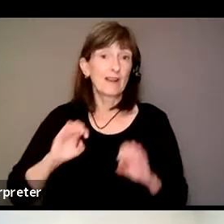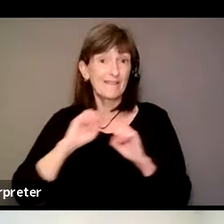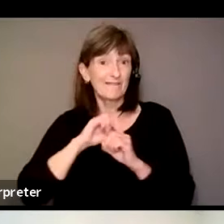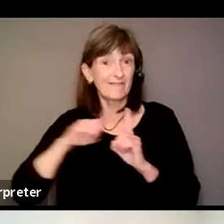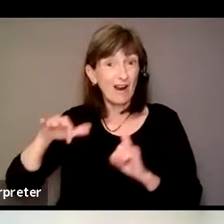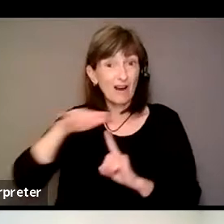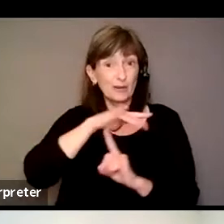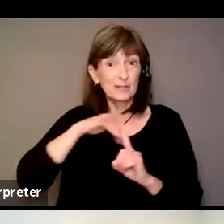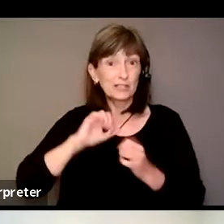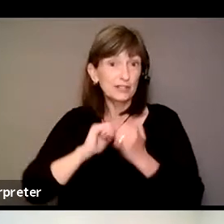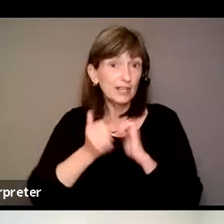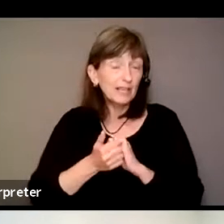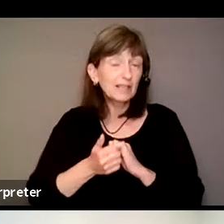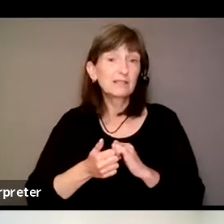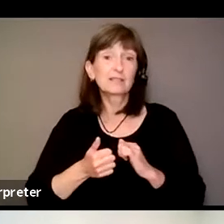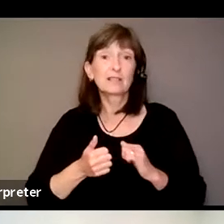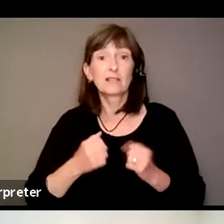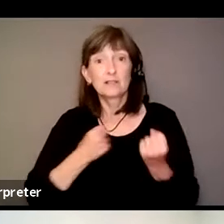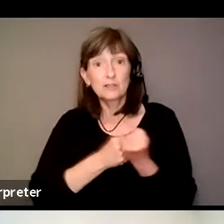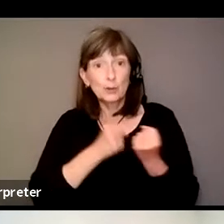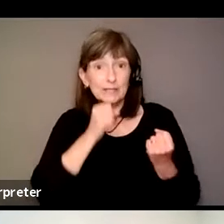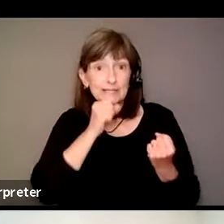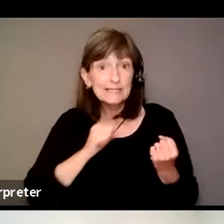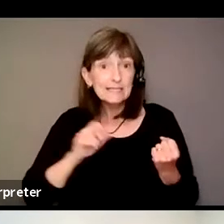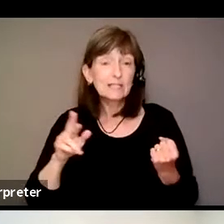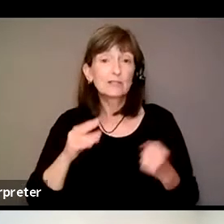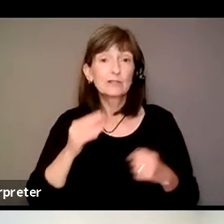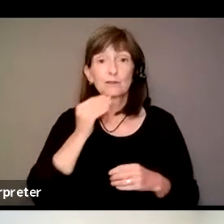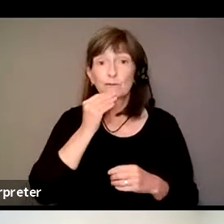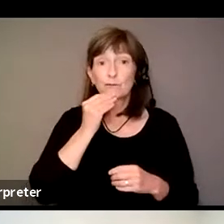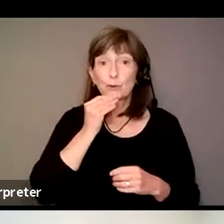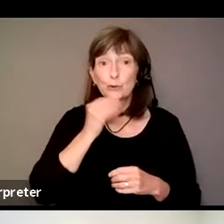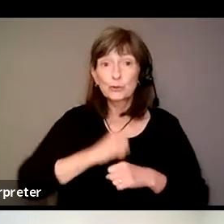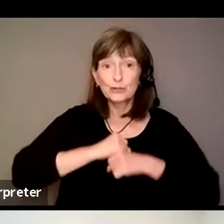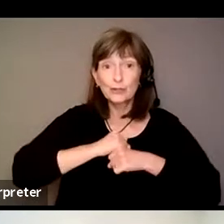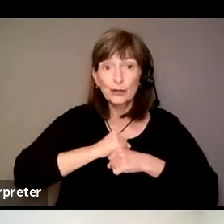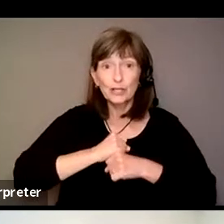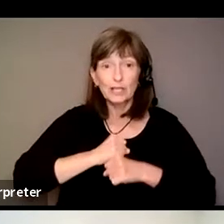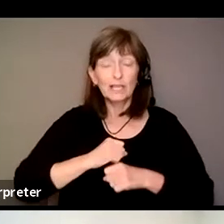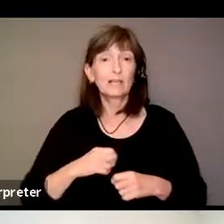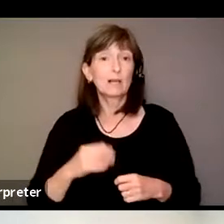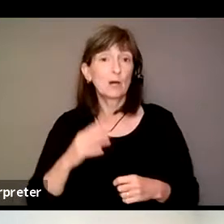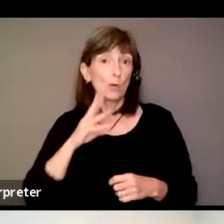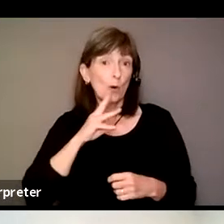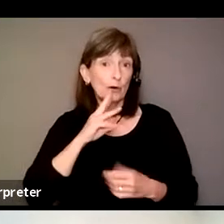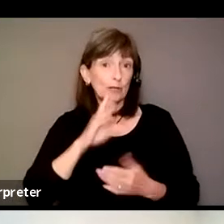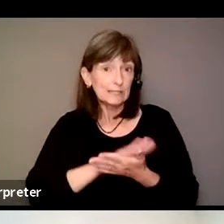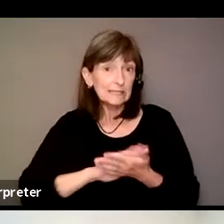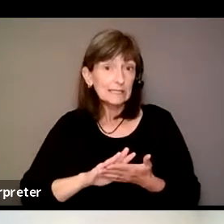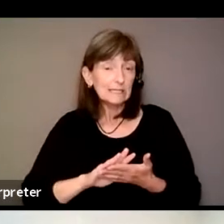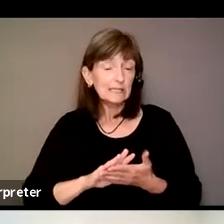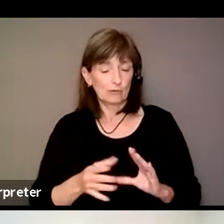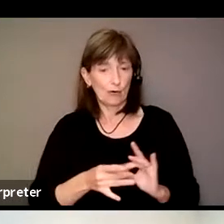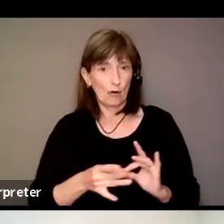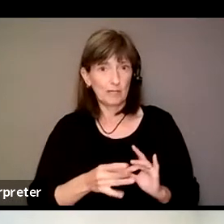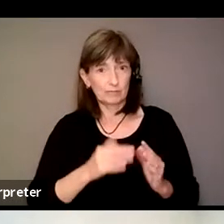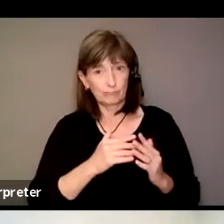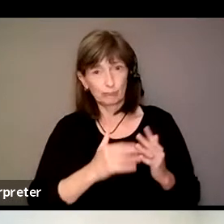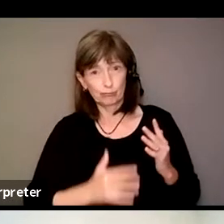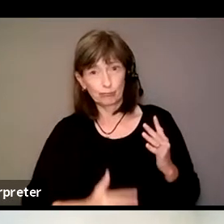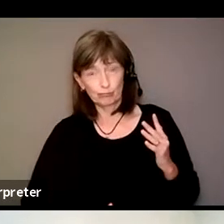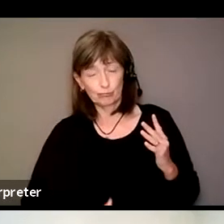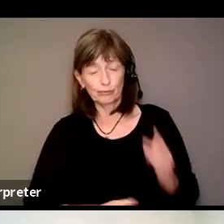for seniors, food securities, drinking water, cost of living. These all came up in some of the comments that we received. And in my